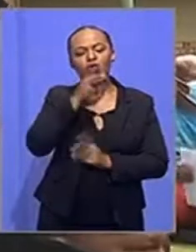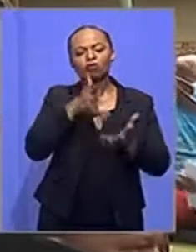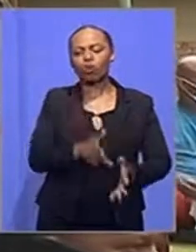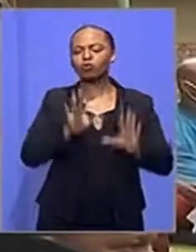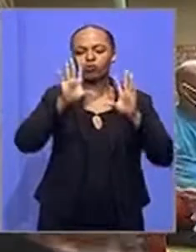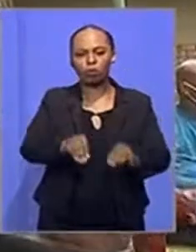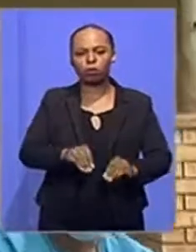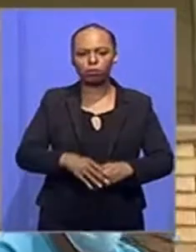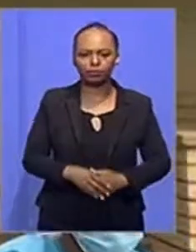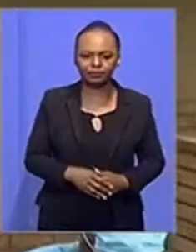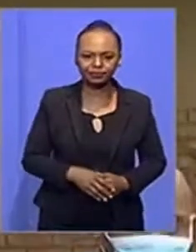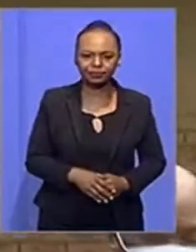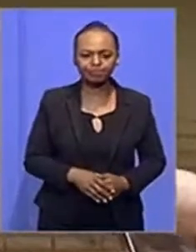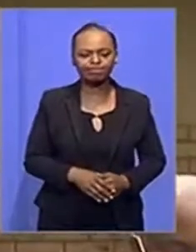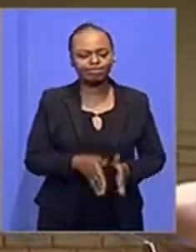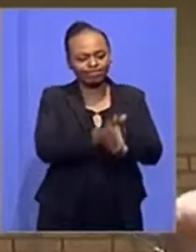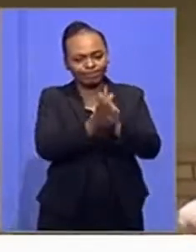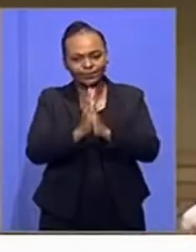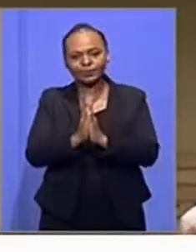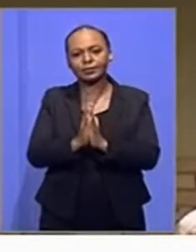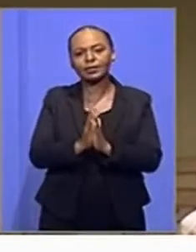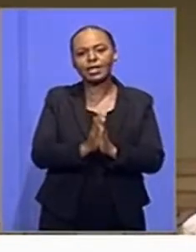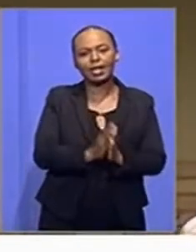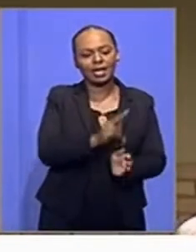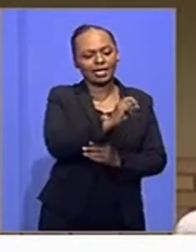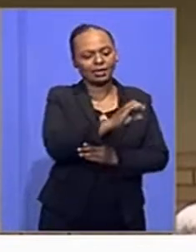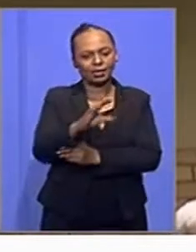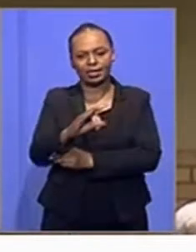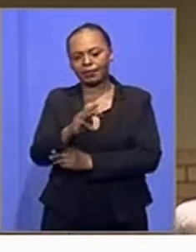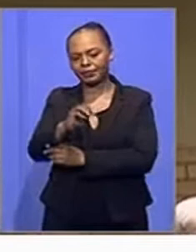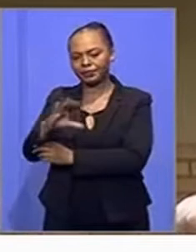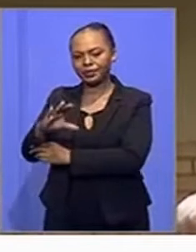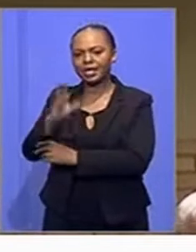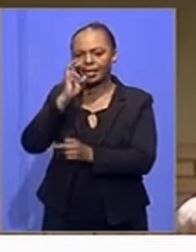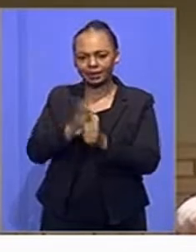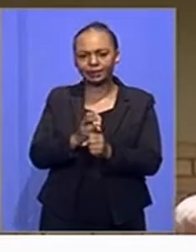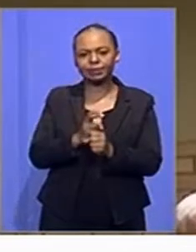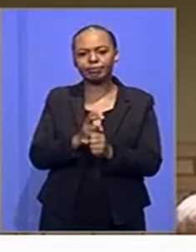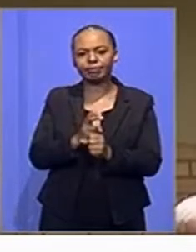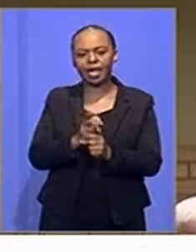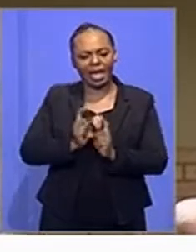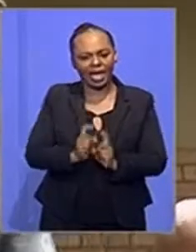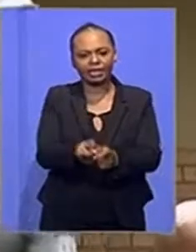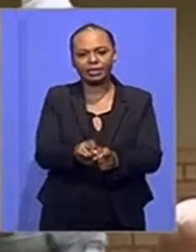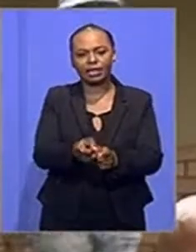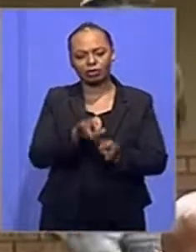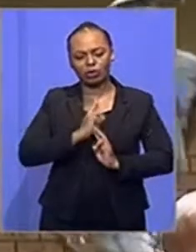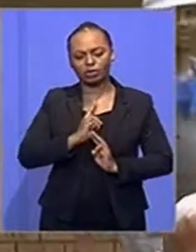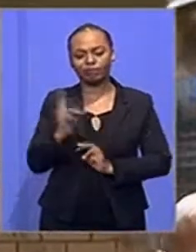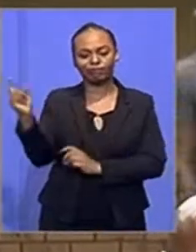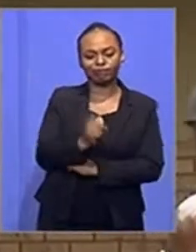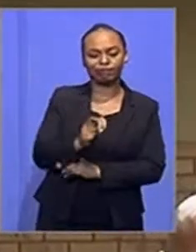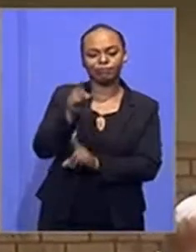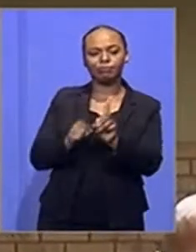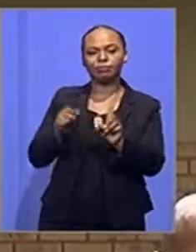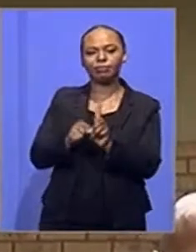therefore call upon the NEC and NWC to urgently attend to the following. Call upon the Secretary General, Comrade